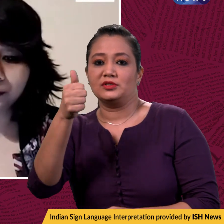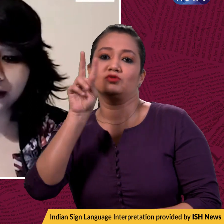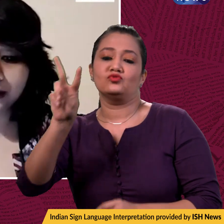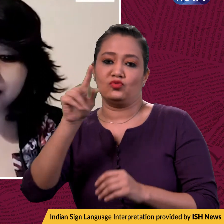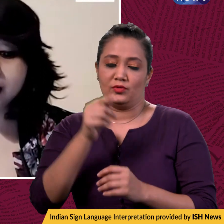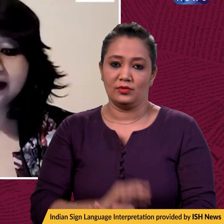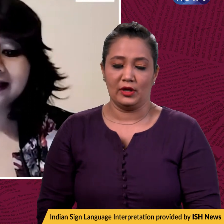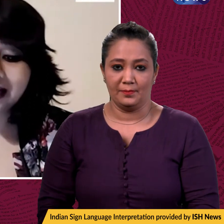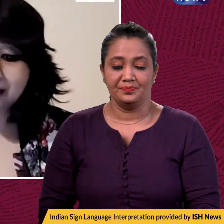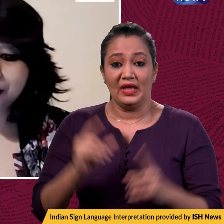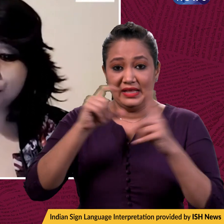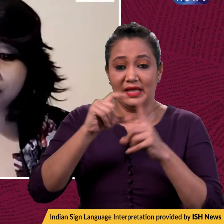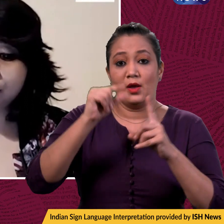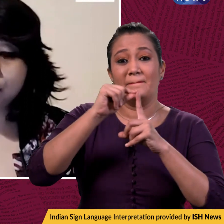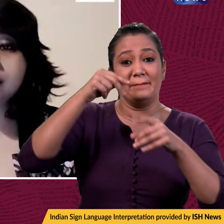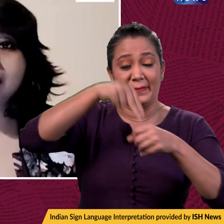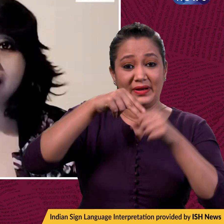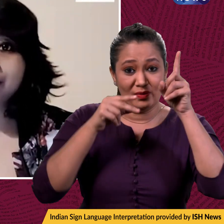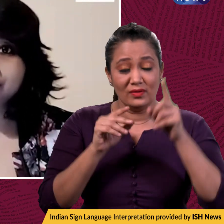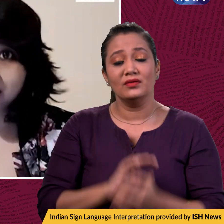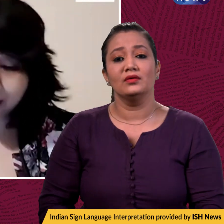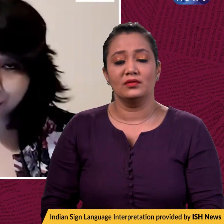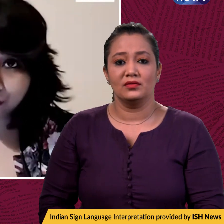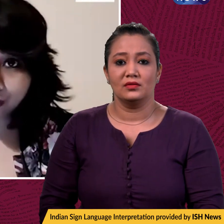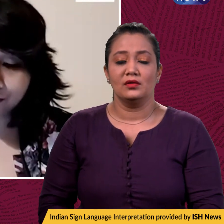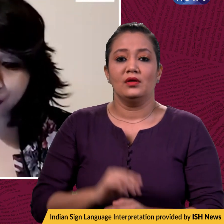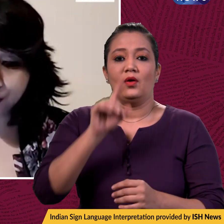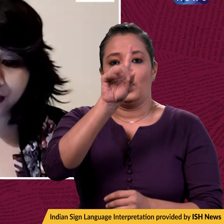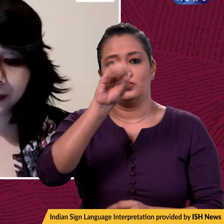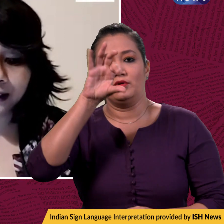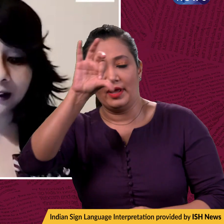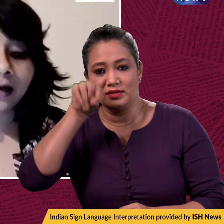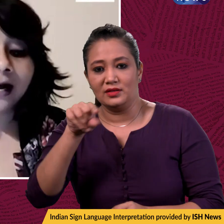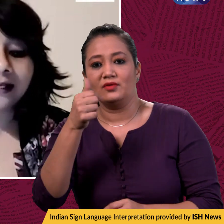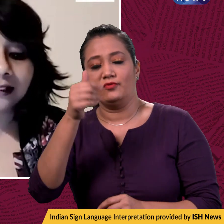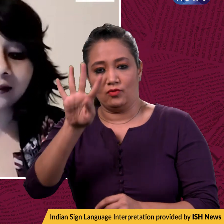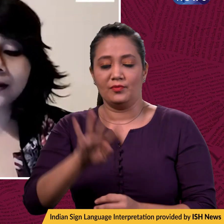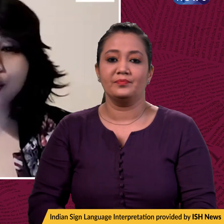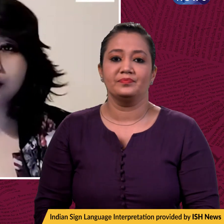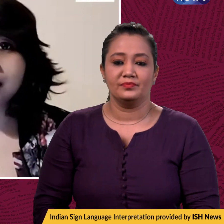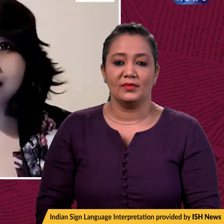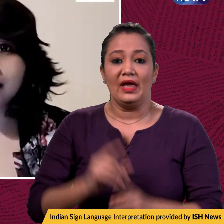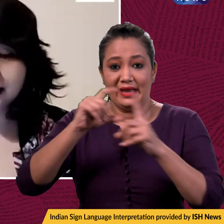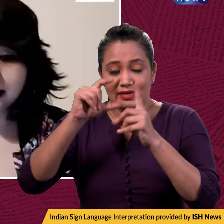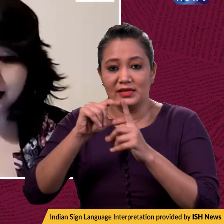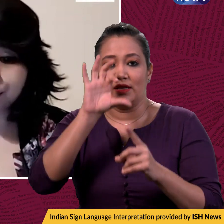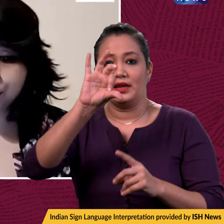106.62 rupees per litre. In Delhi, petrol now costs 109.34 rupees per litre and diesel